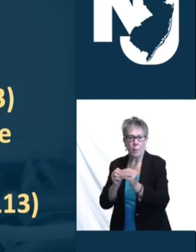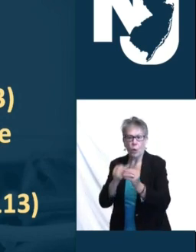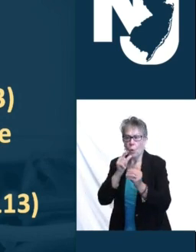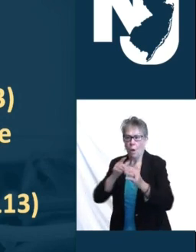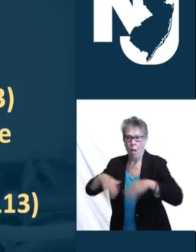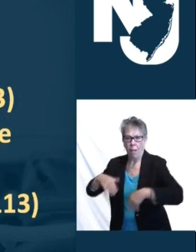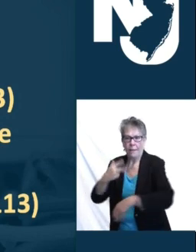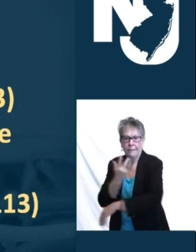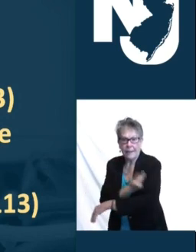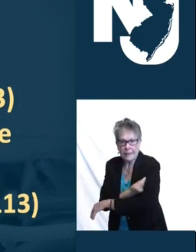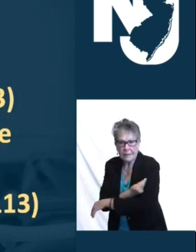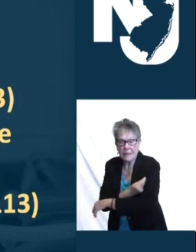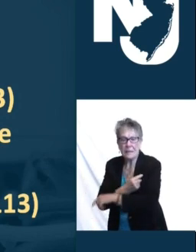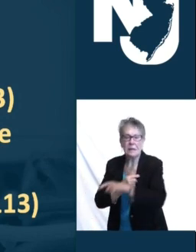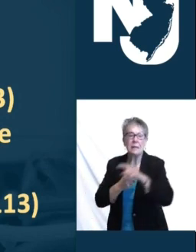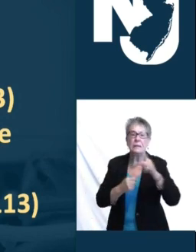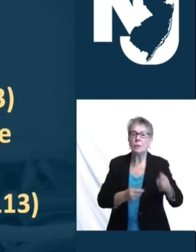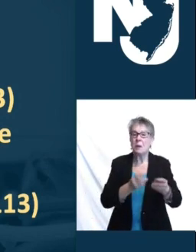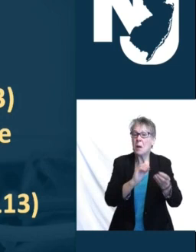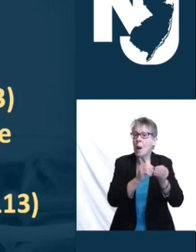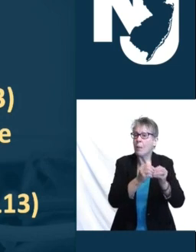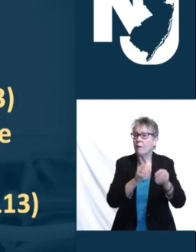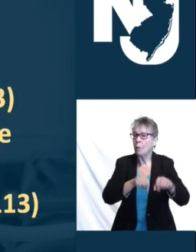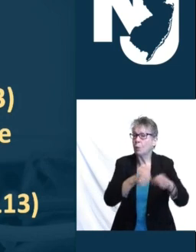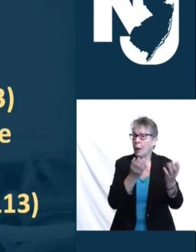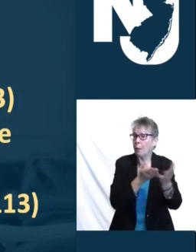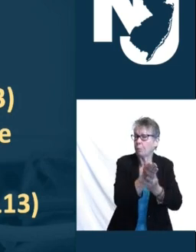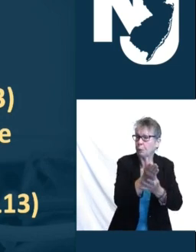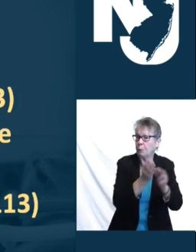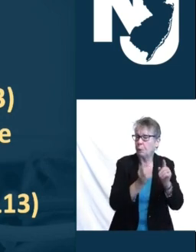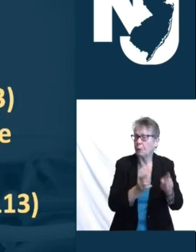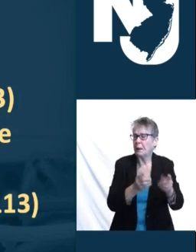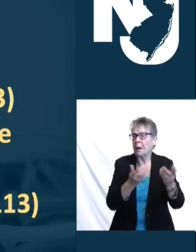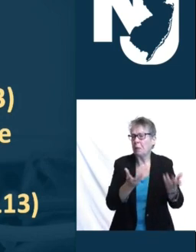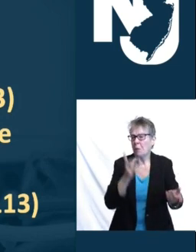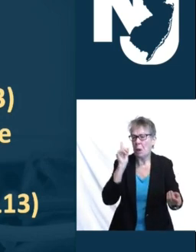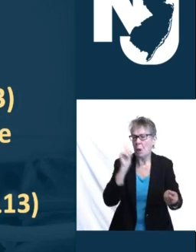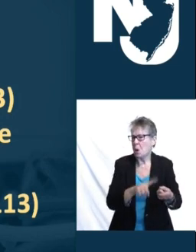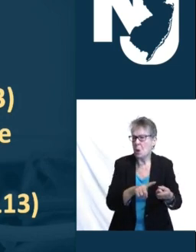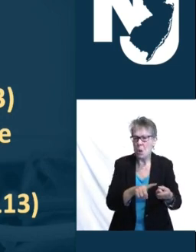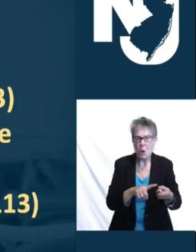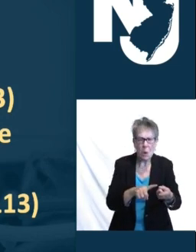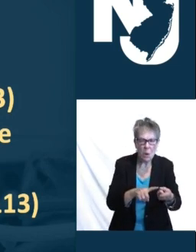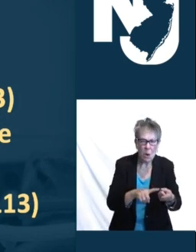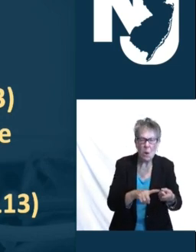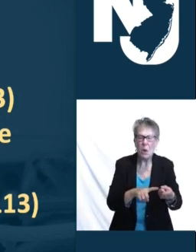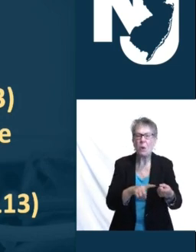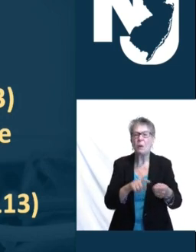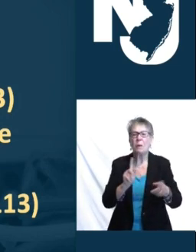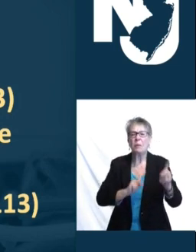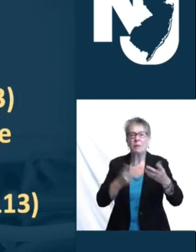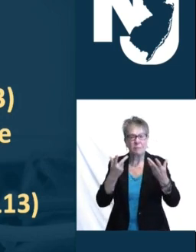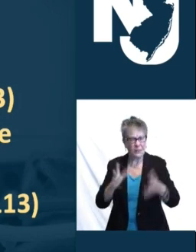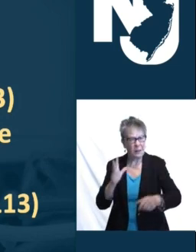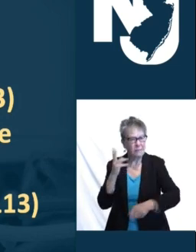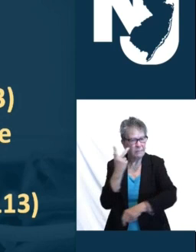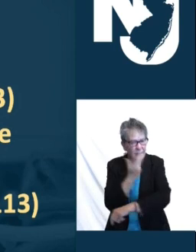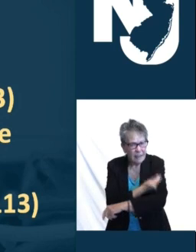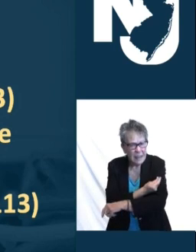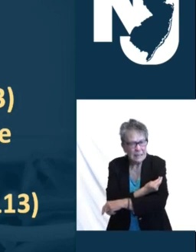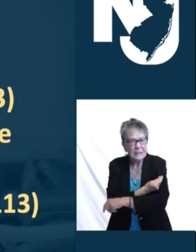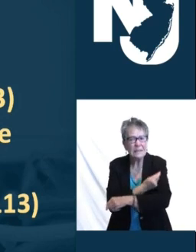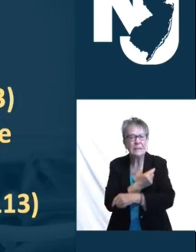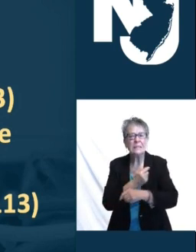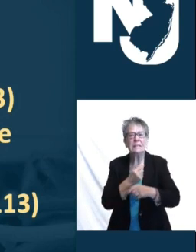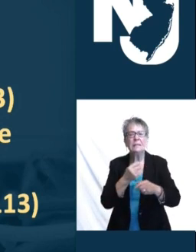About 20%, Judy, of the total positives were fully vaccinated folks. A much, much smaller percentage, 8 out